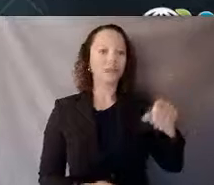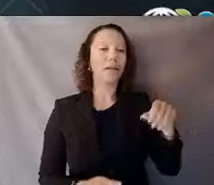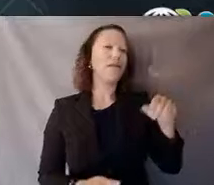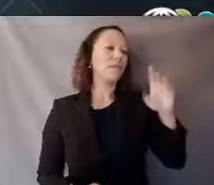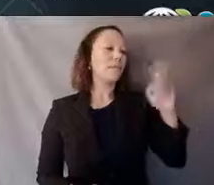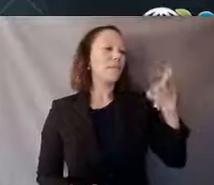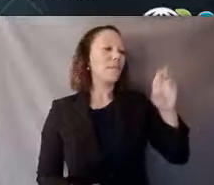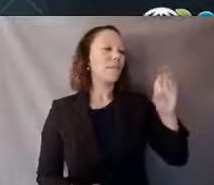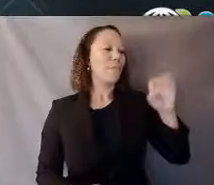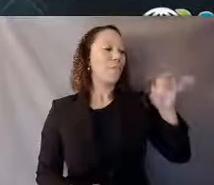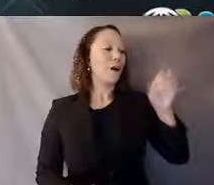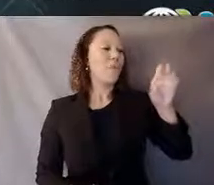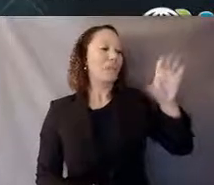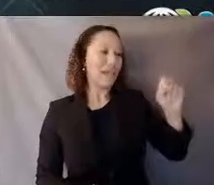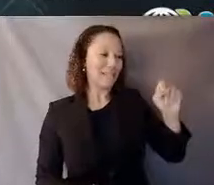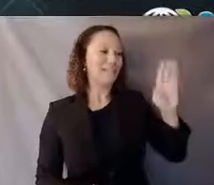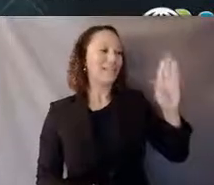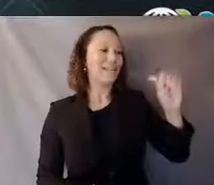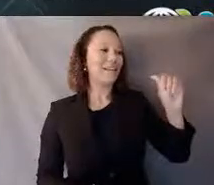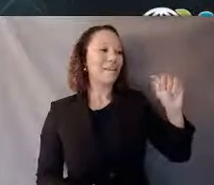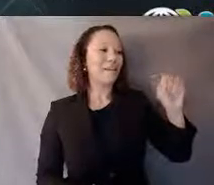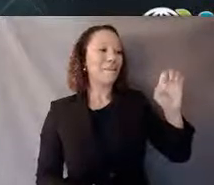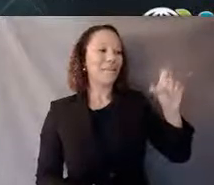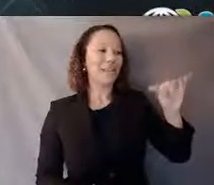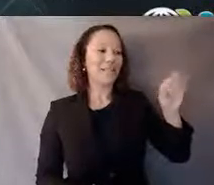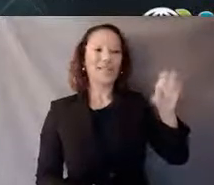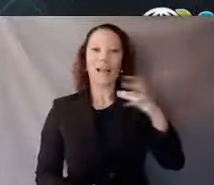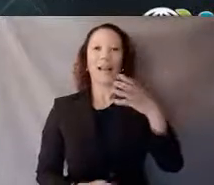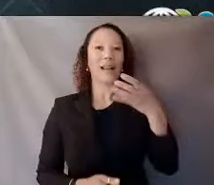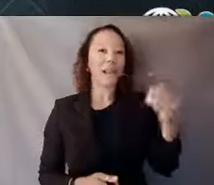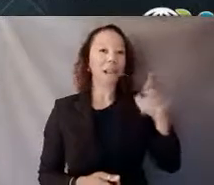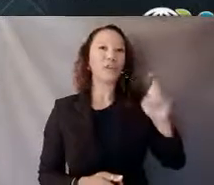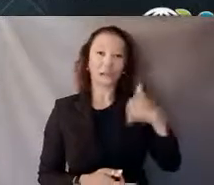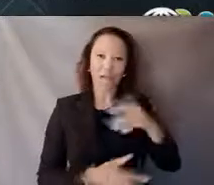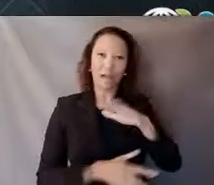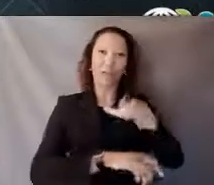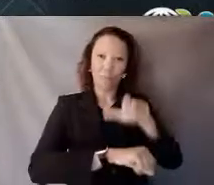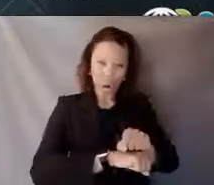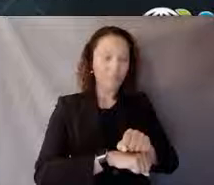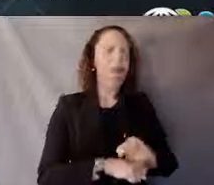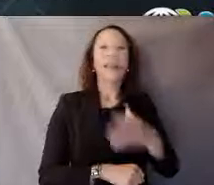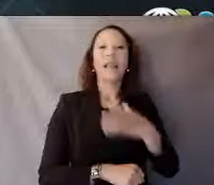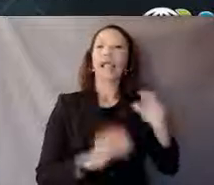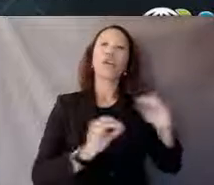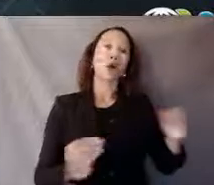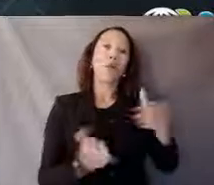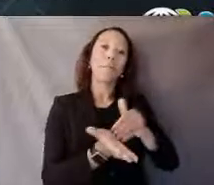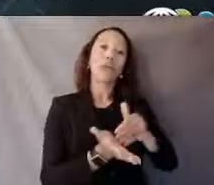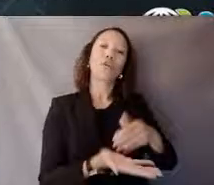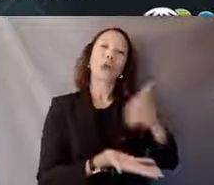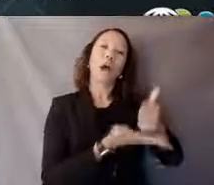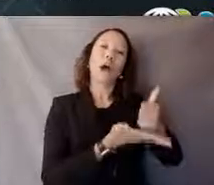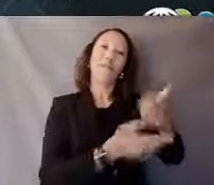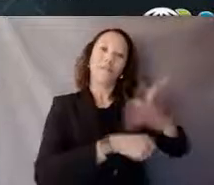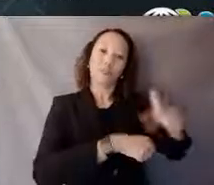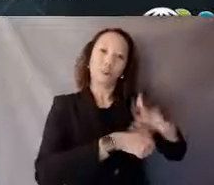accepted, and no medical care is provided at the testing site. And as of our broadcast time,